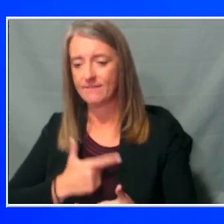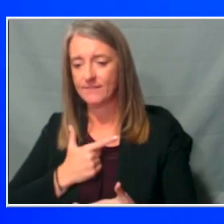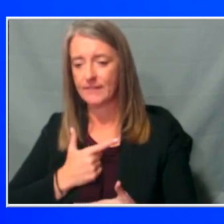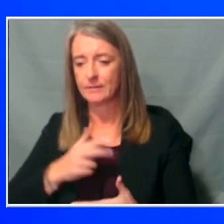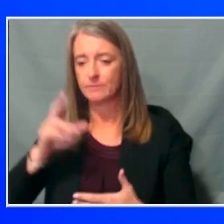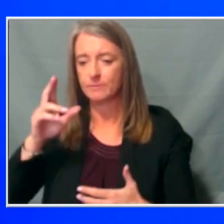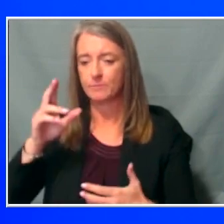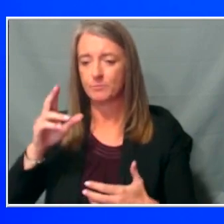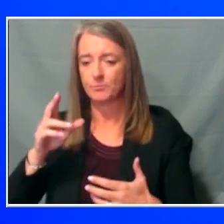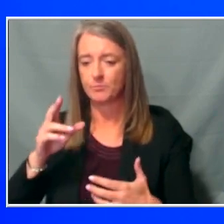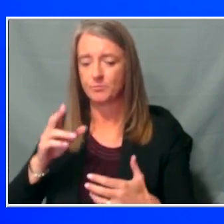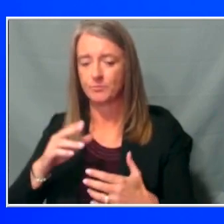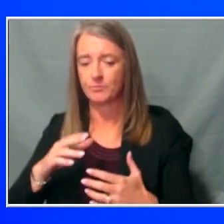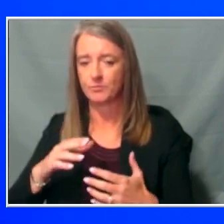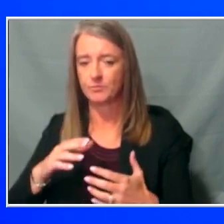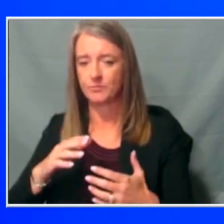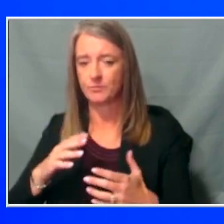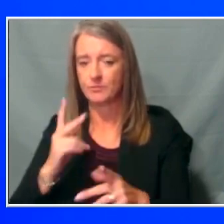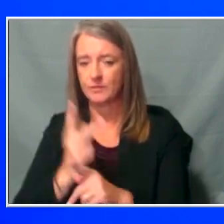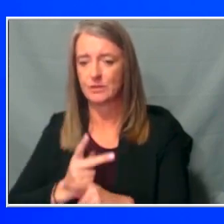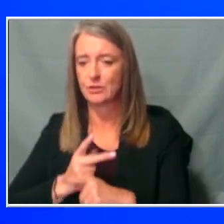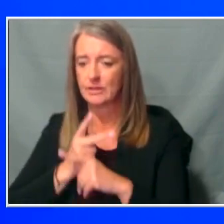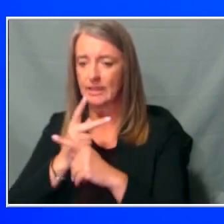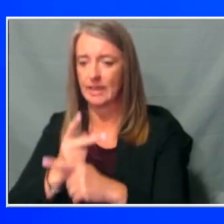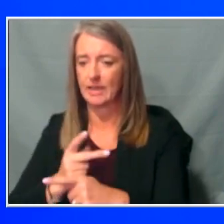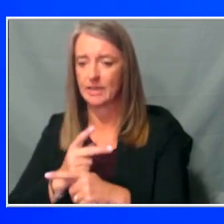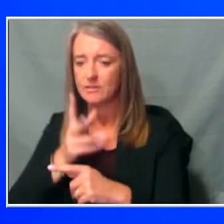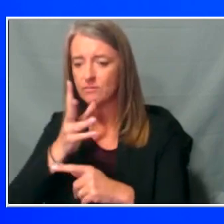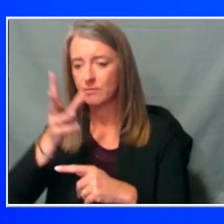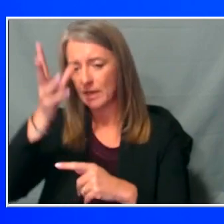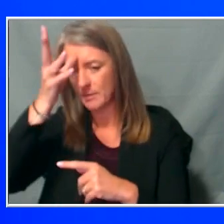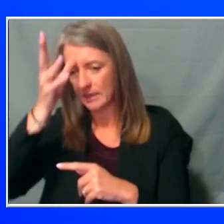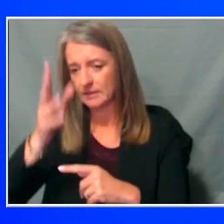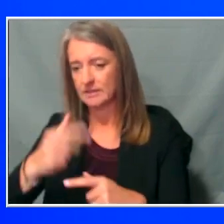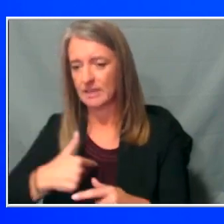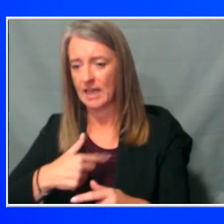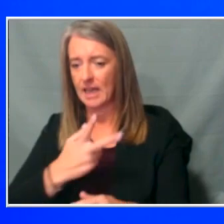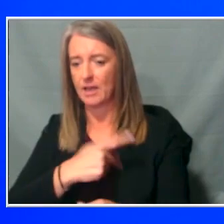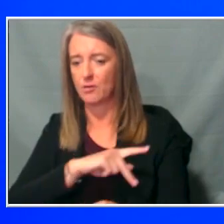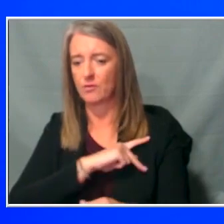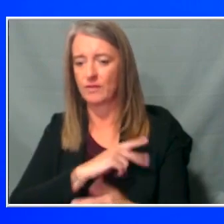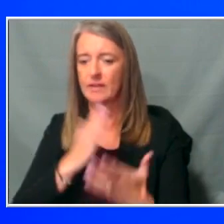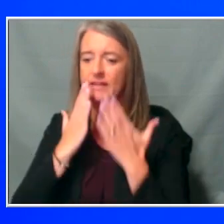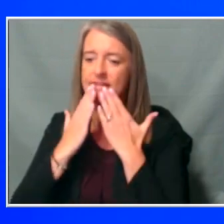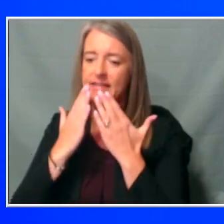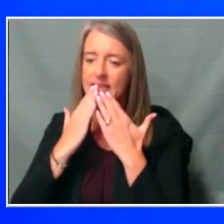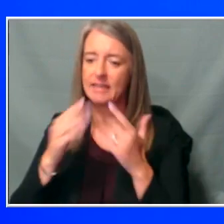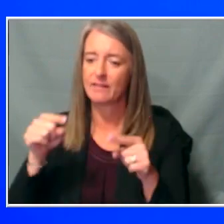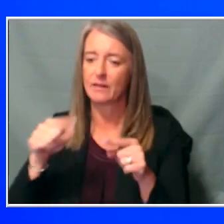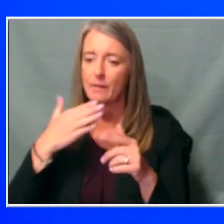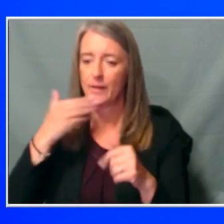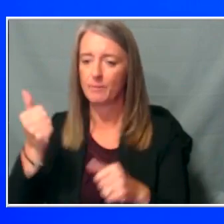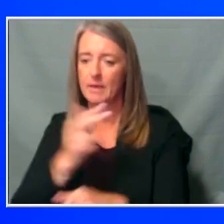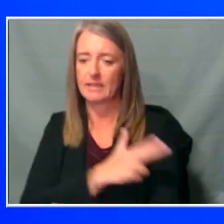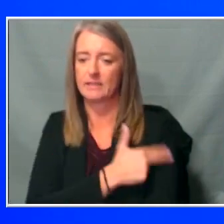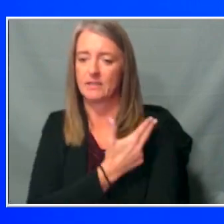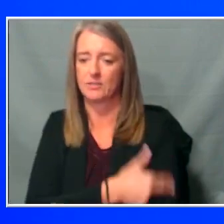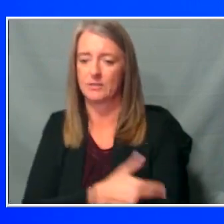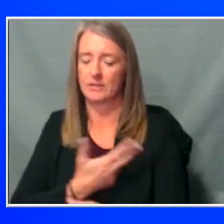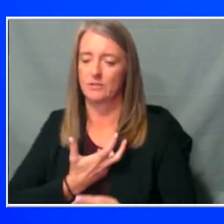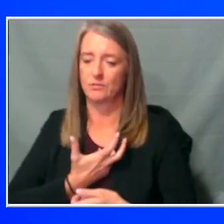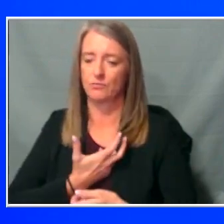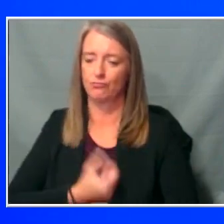life. You took immaculate care of my parents. So I personally think that this is the best hospital. I would trust it